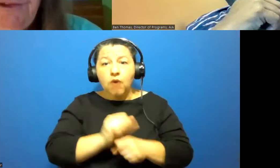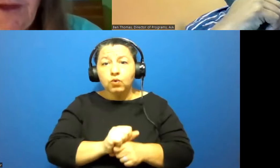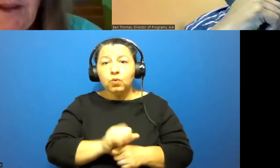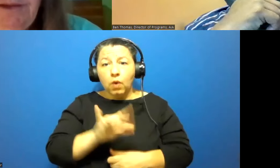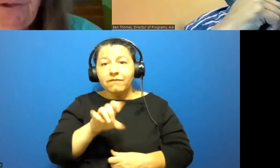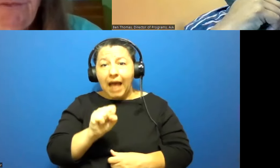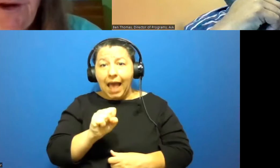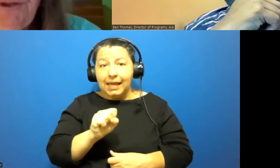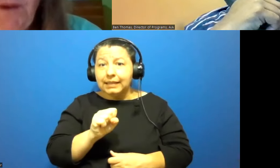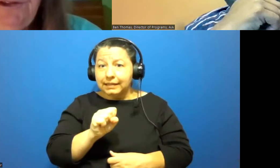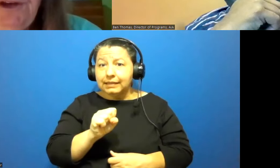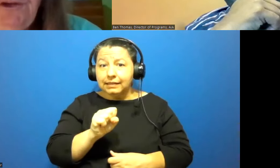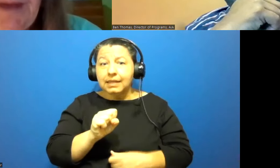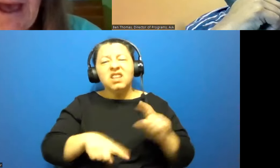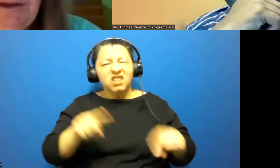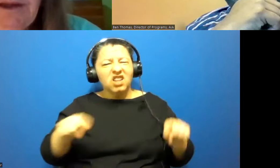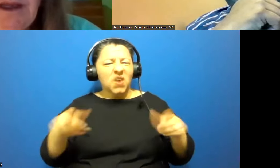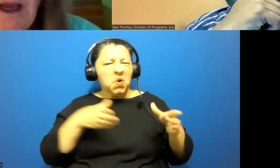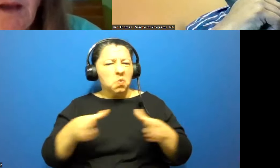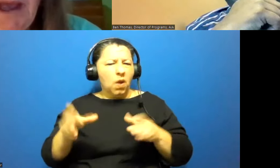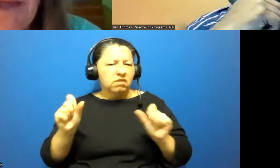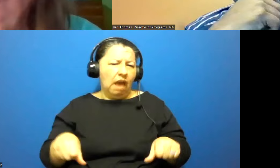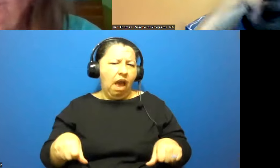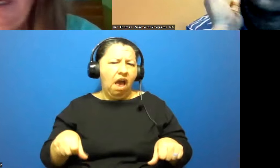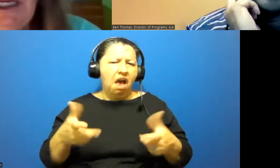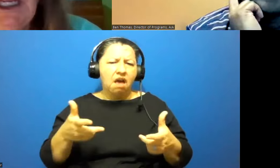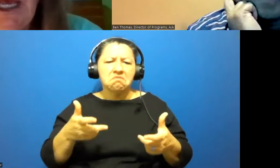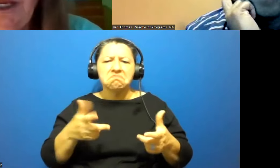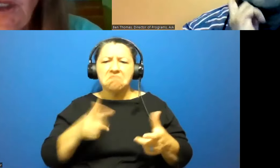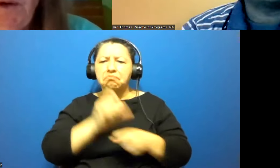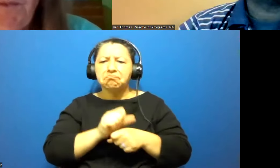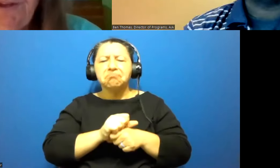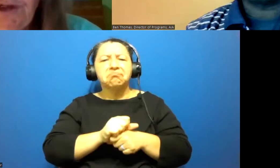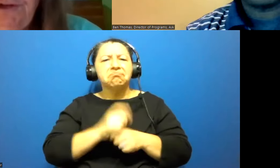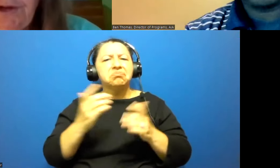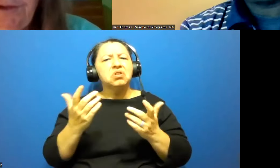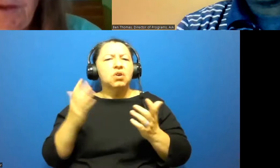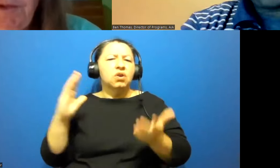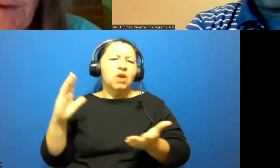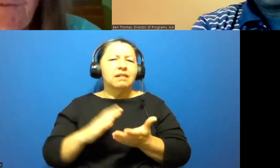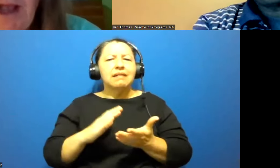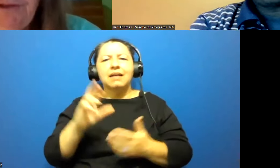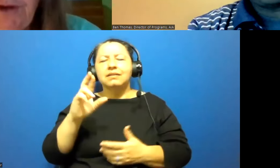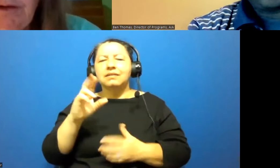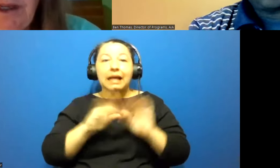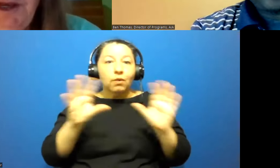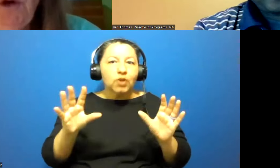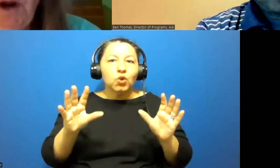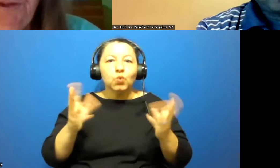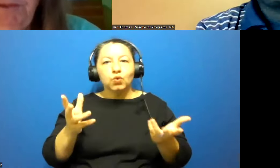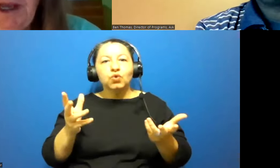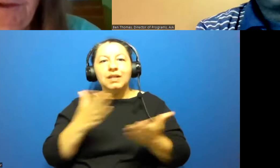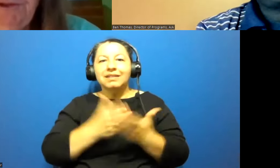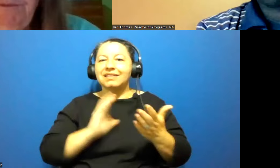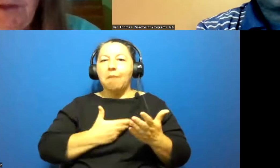And there's various ways to do that certainly at a lower resolution, because some of our files are